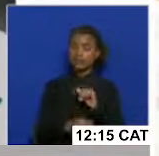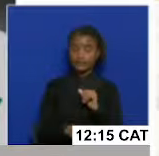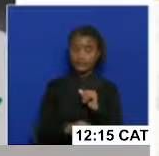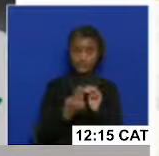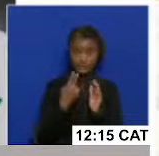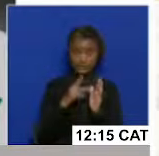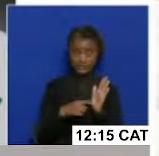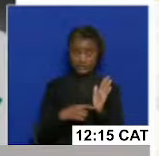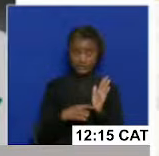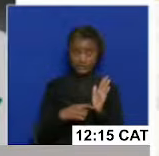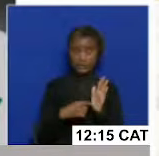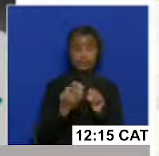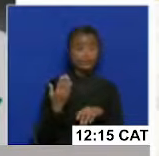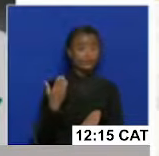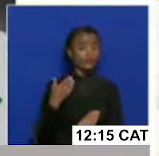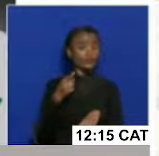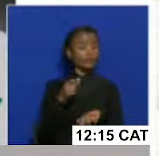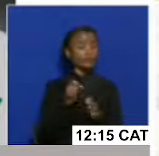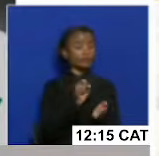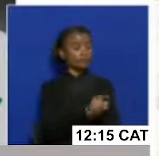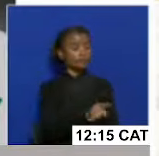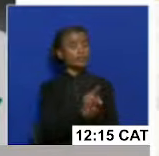meet later today.